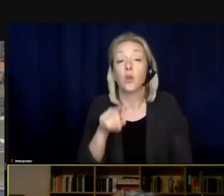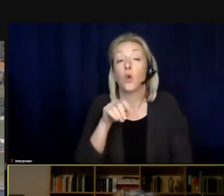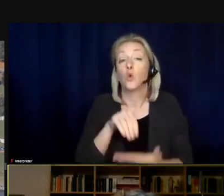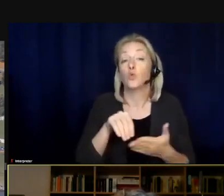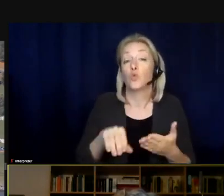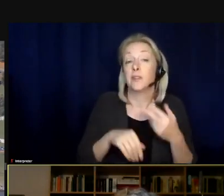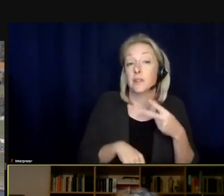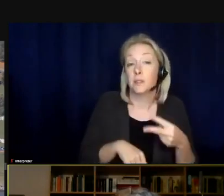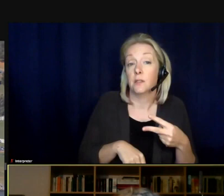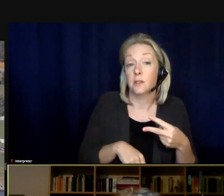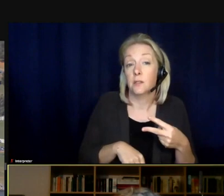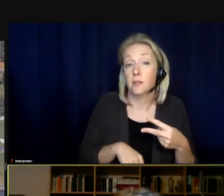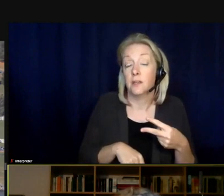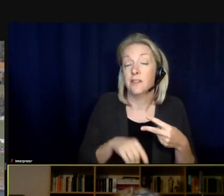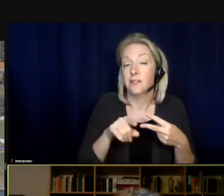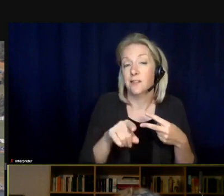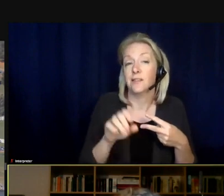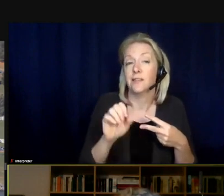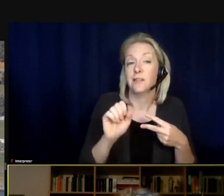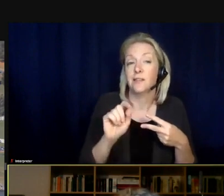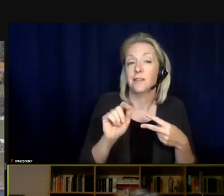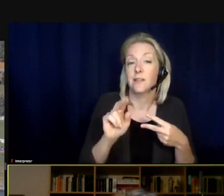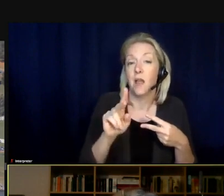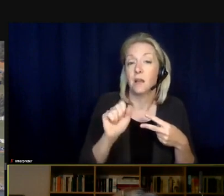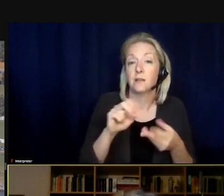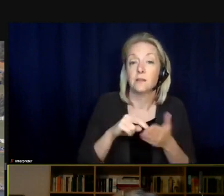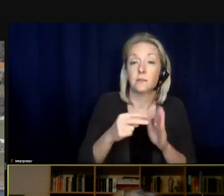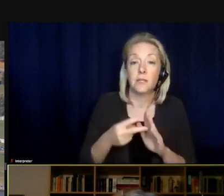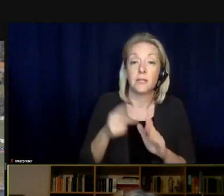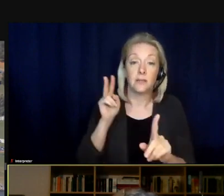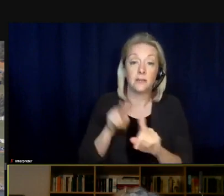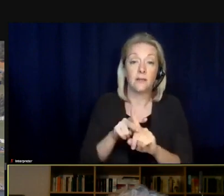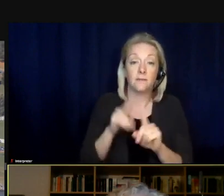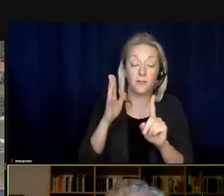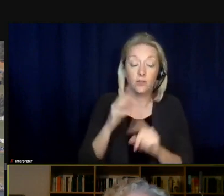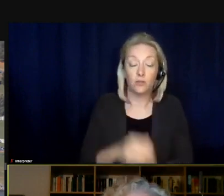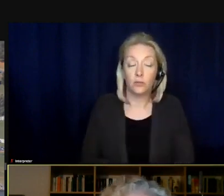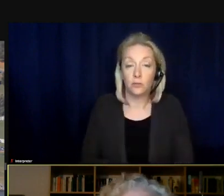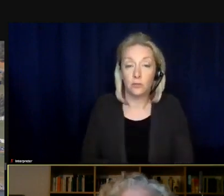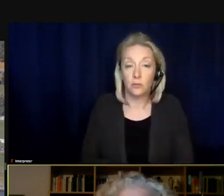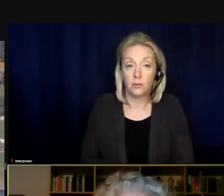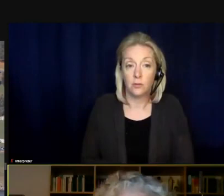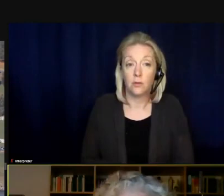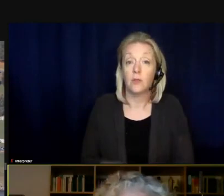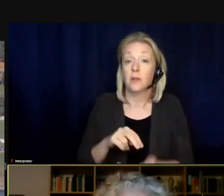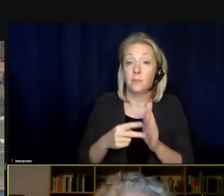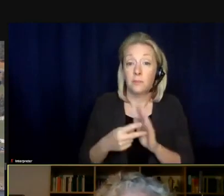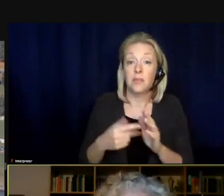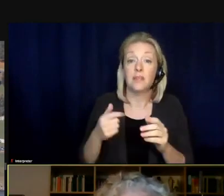status here is it's now been assigned. Each student now has a personal